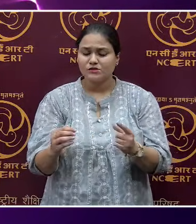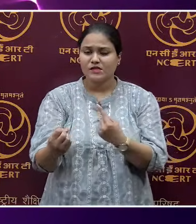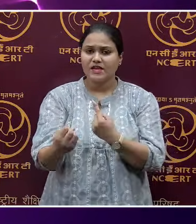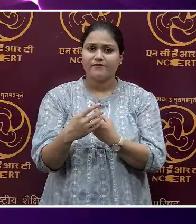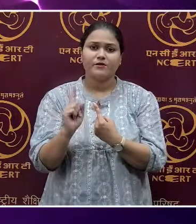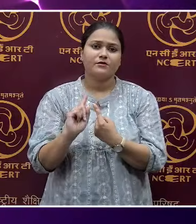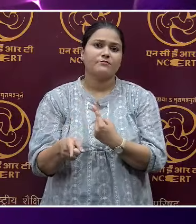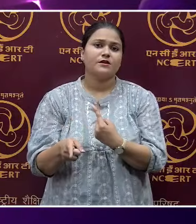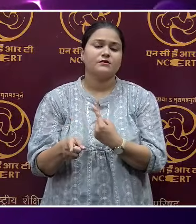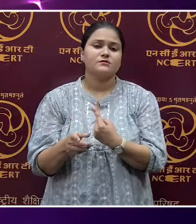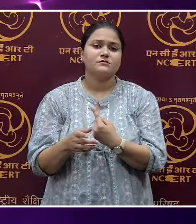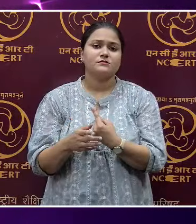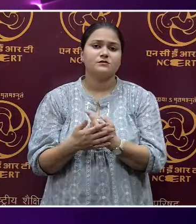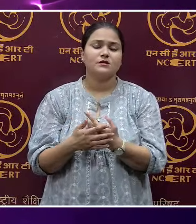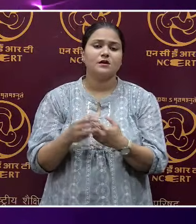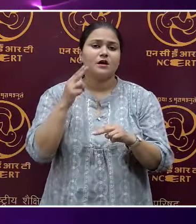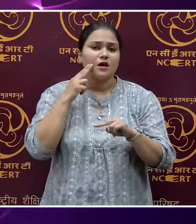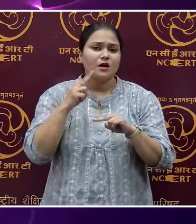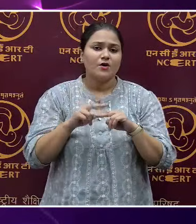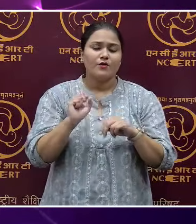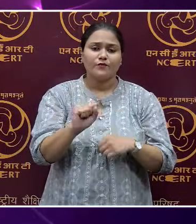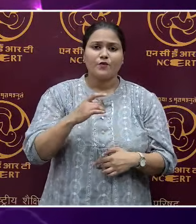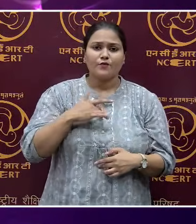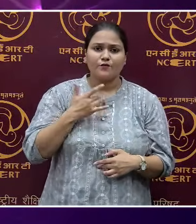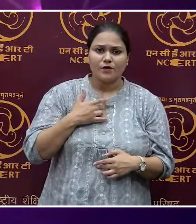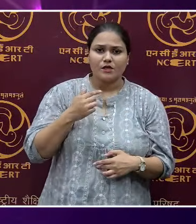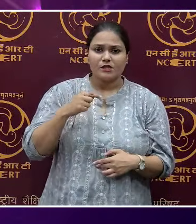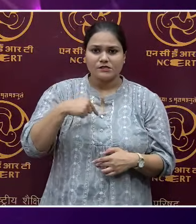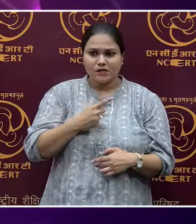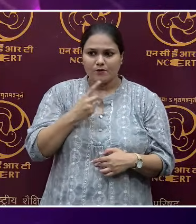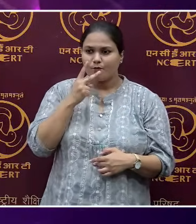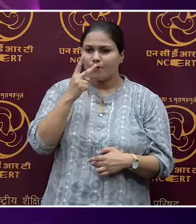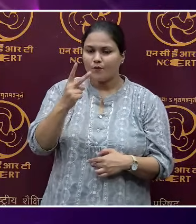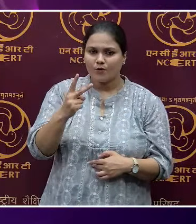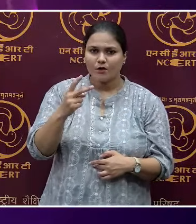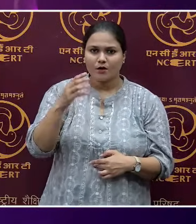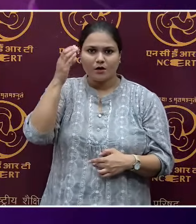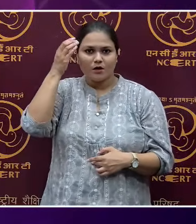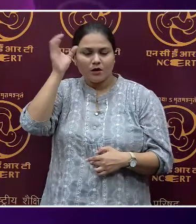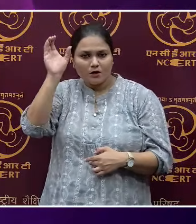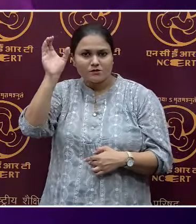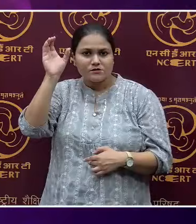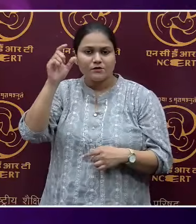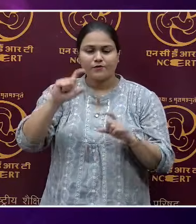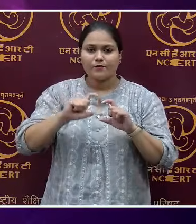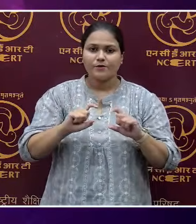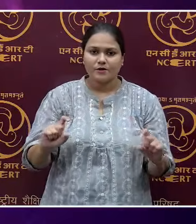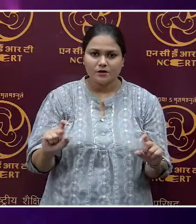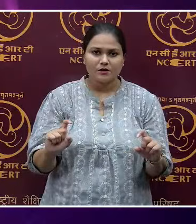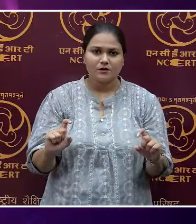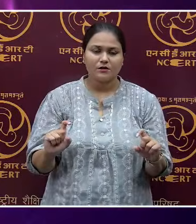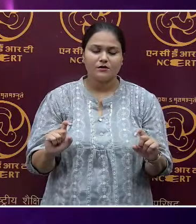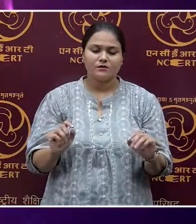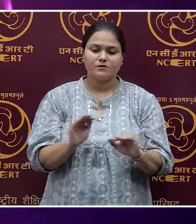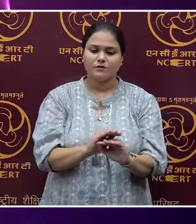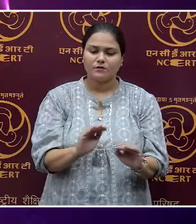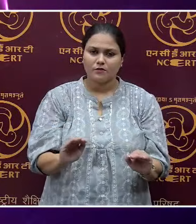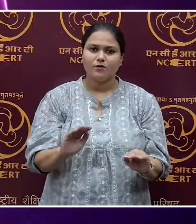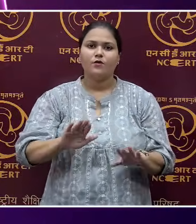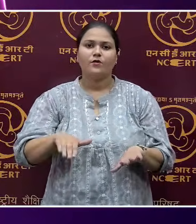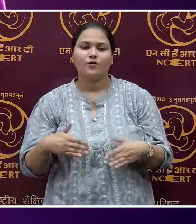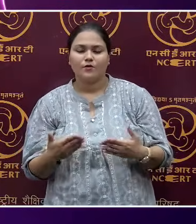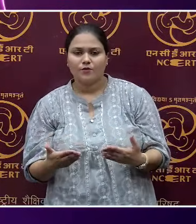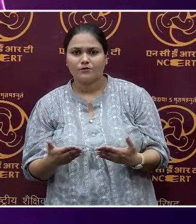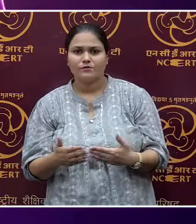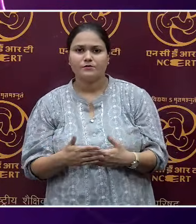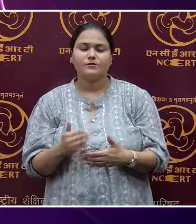be like if you will show anything virtually, then virtually the concepts will be more clear to the students. Yeah. And also